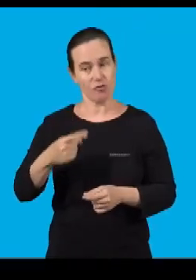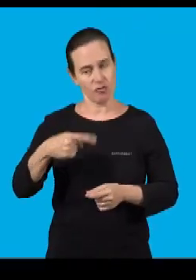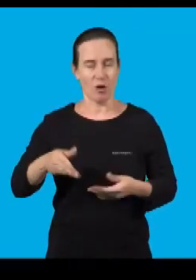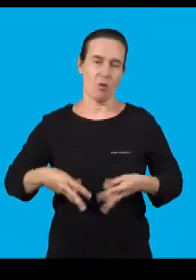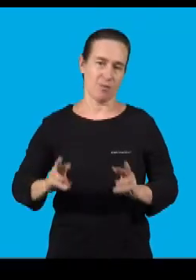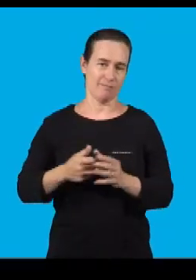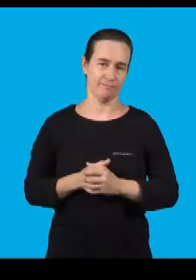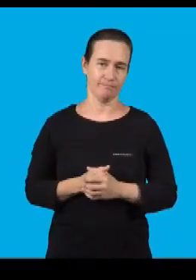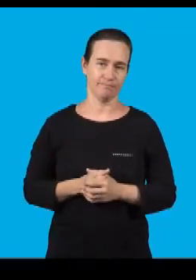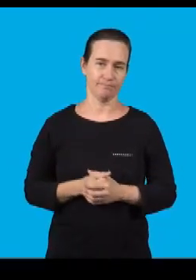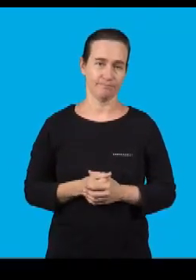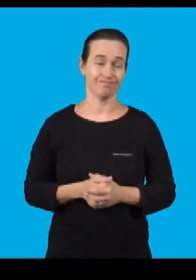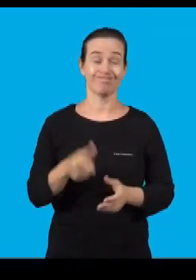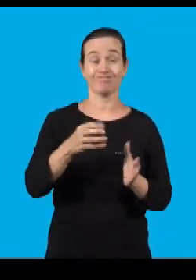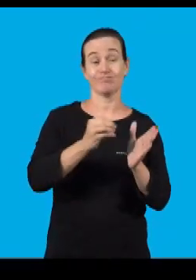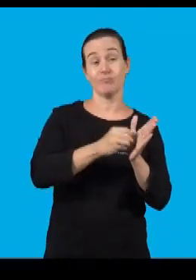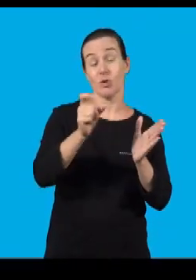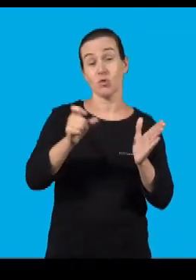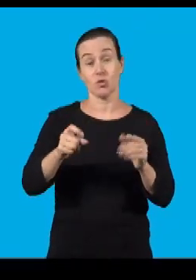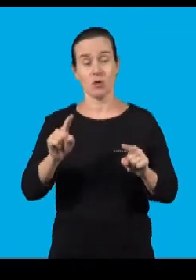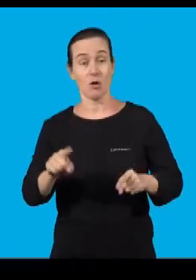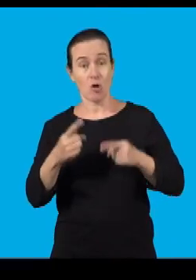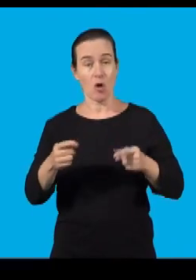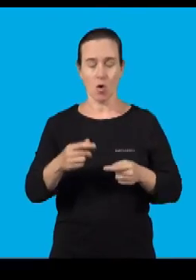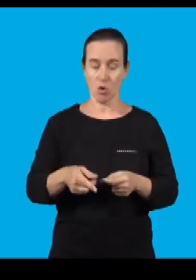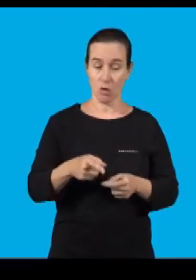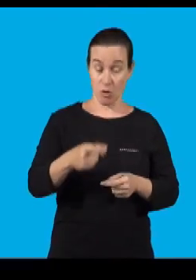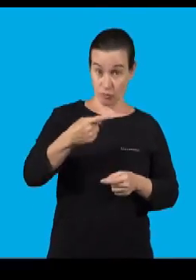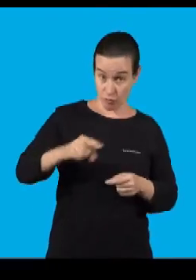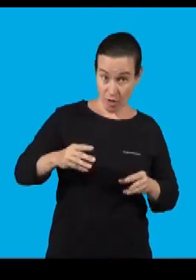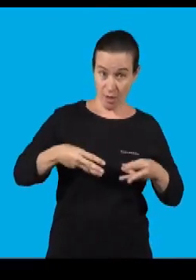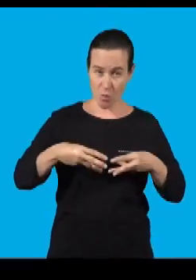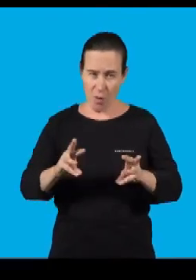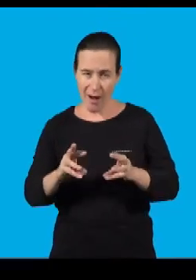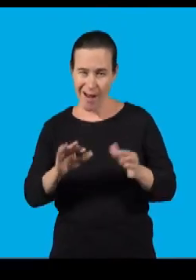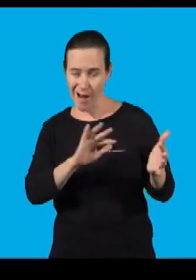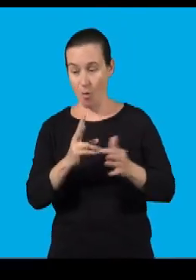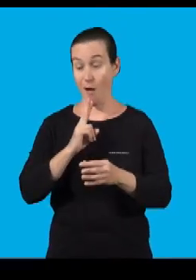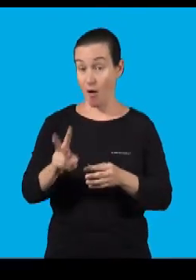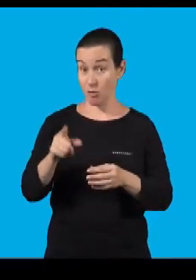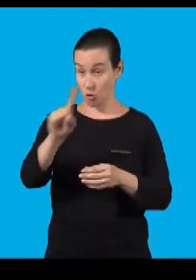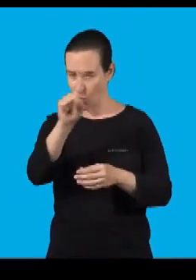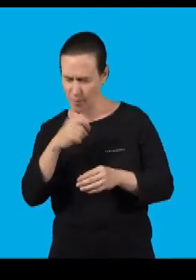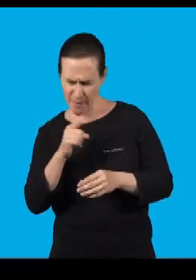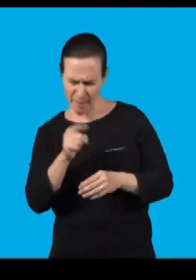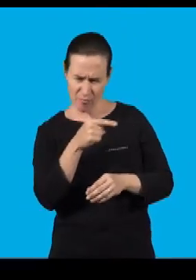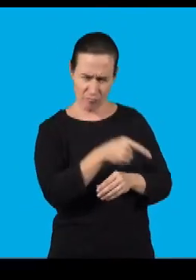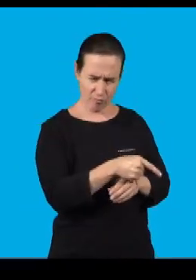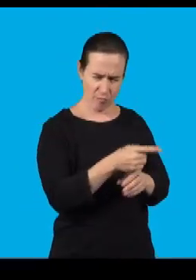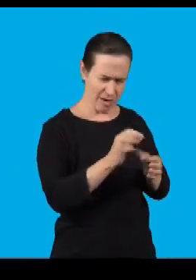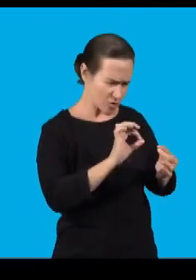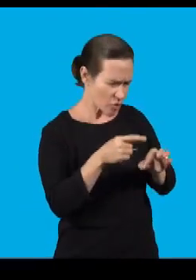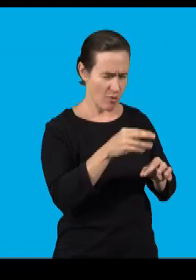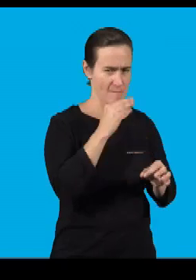to questions appropriately. Learners are unable to correctly respond to interpretive typed questions, all